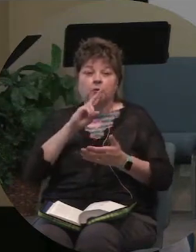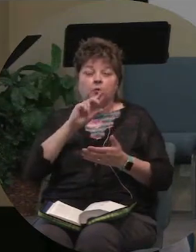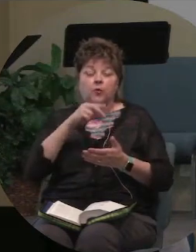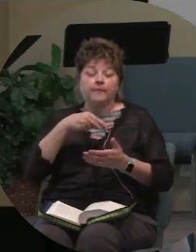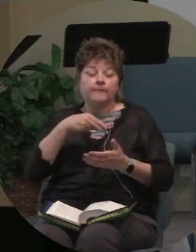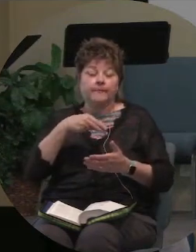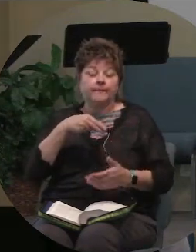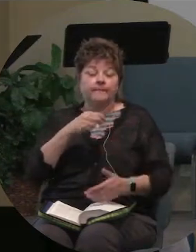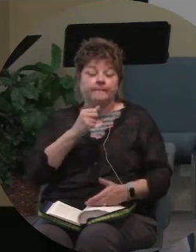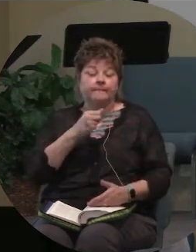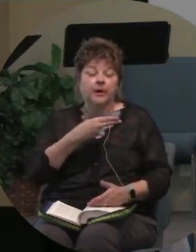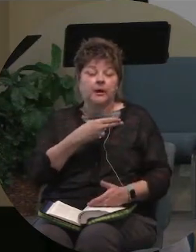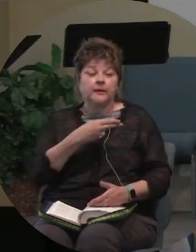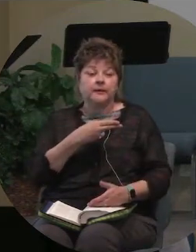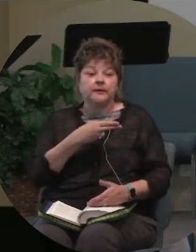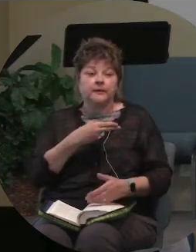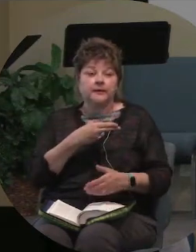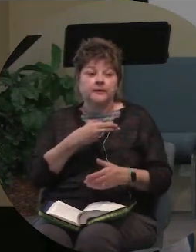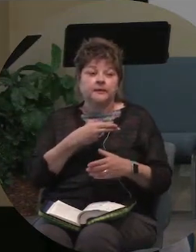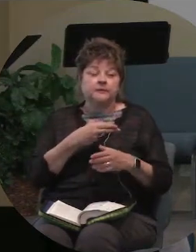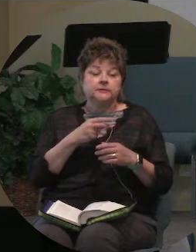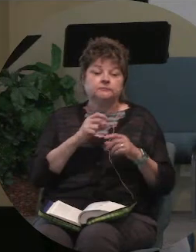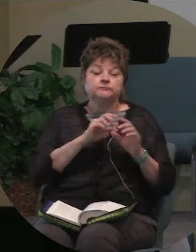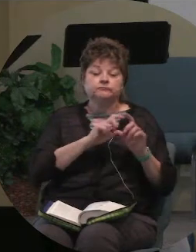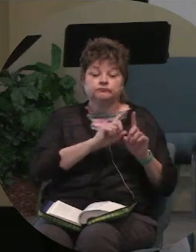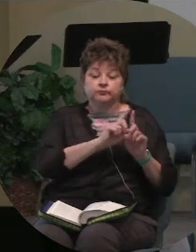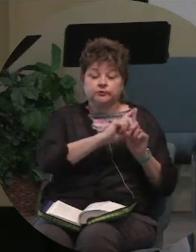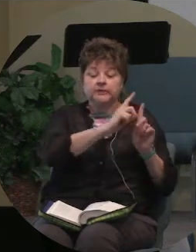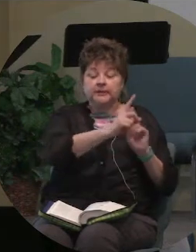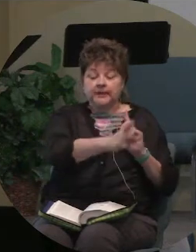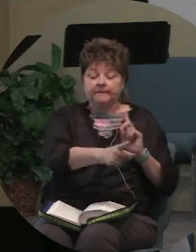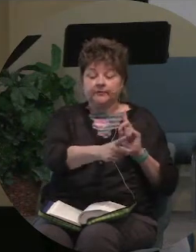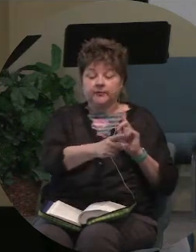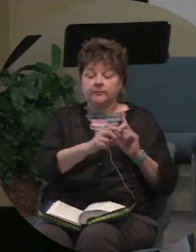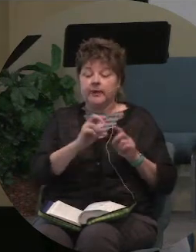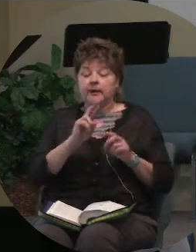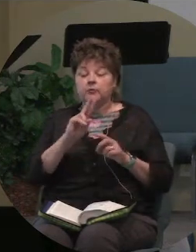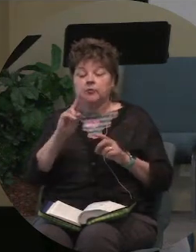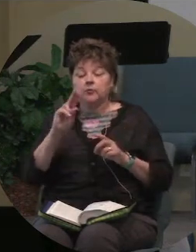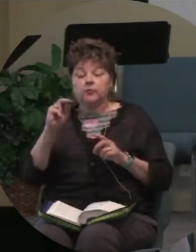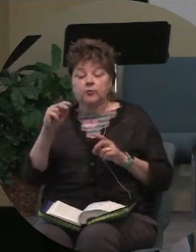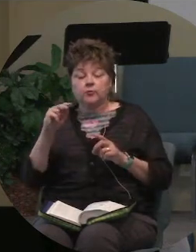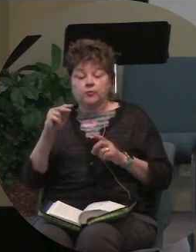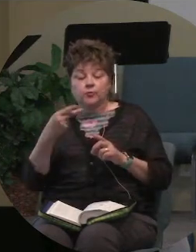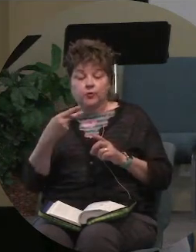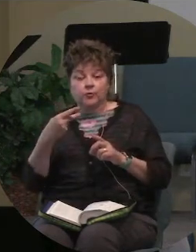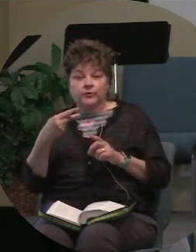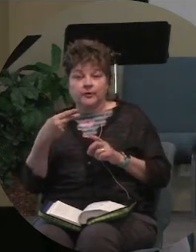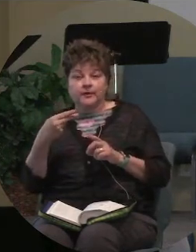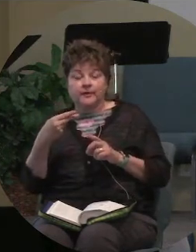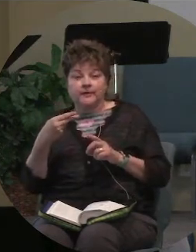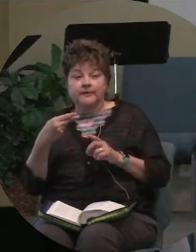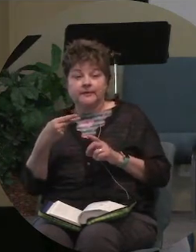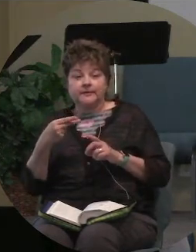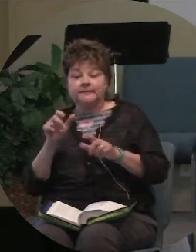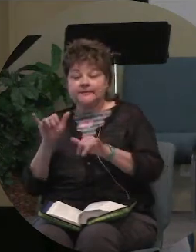Ruth clung to her. And then she said, behold, your sister-in-law has gone back to her people and her